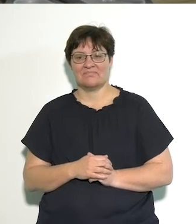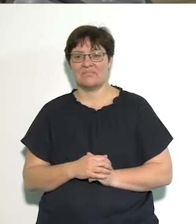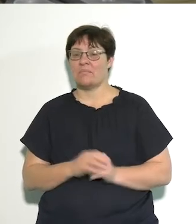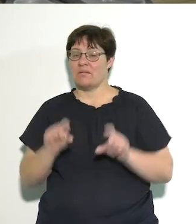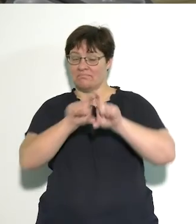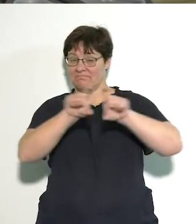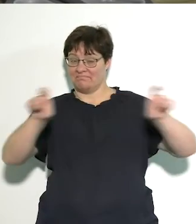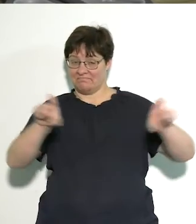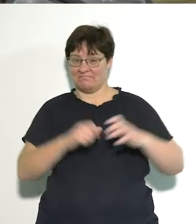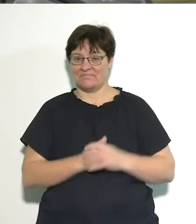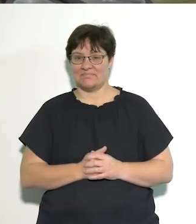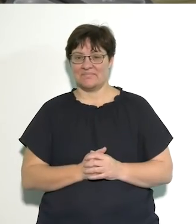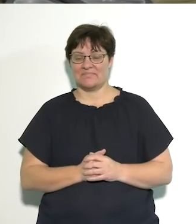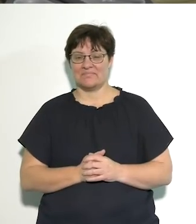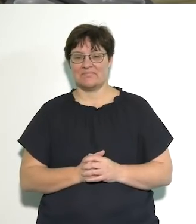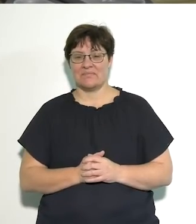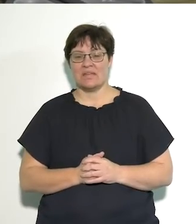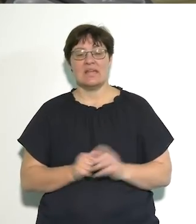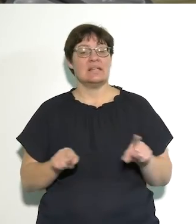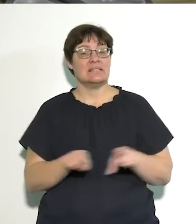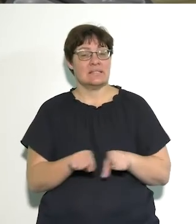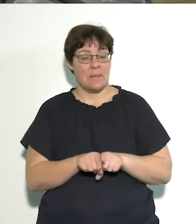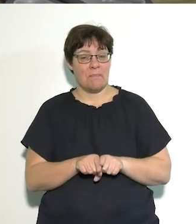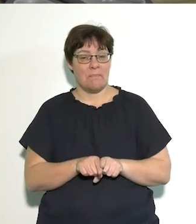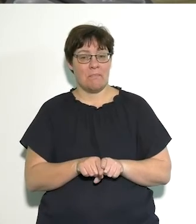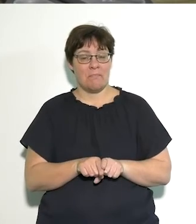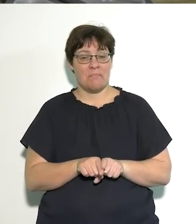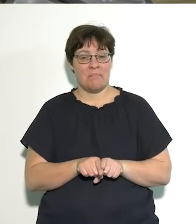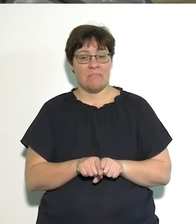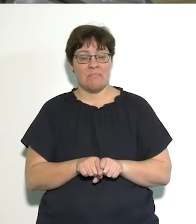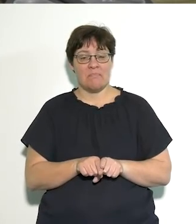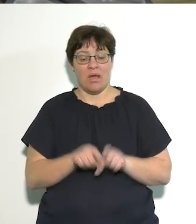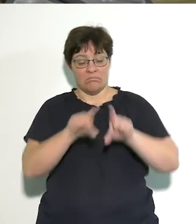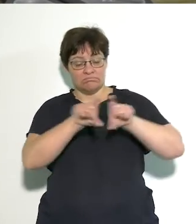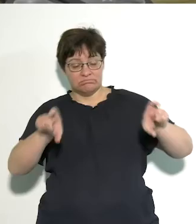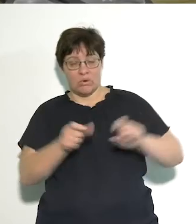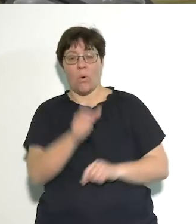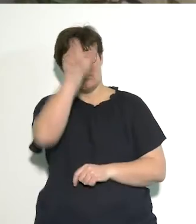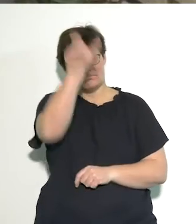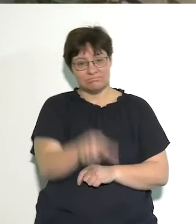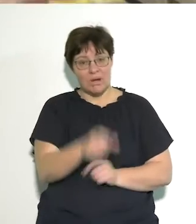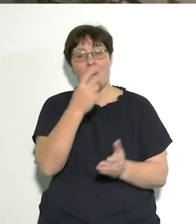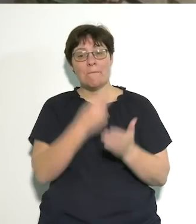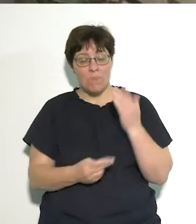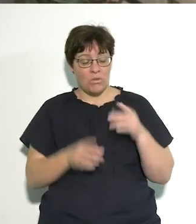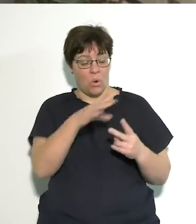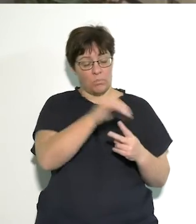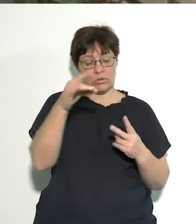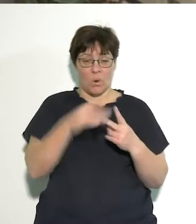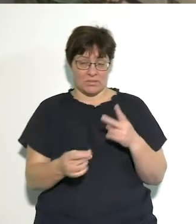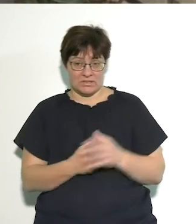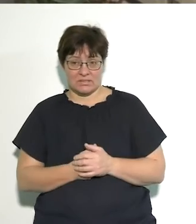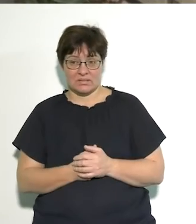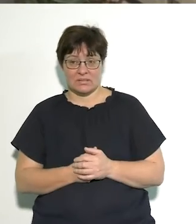That's a horizontal one. But you can also make them vertically, and you should expose your learners to both of these